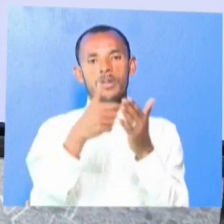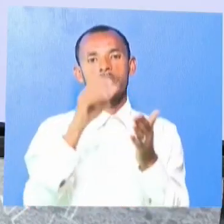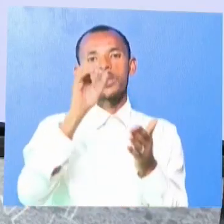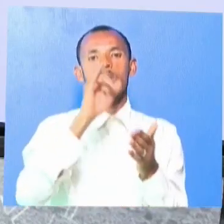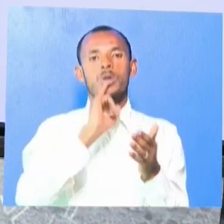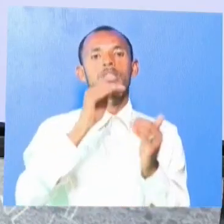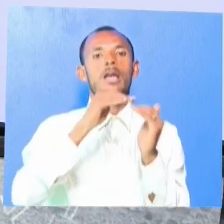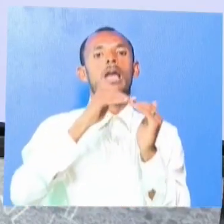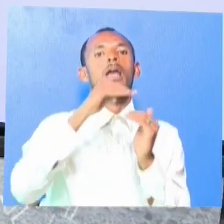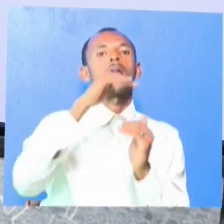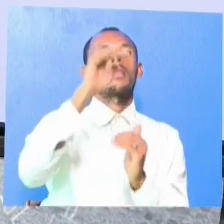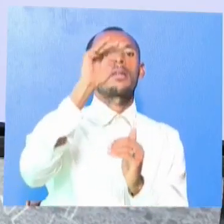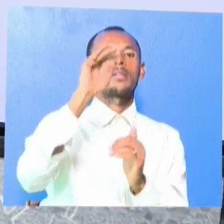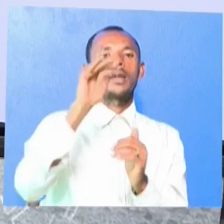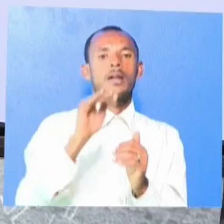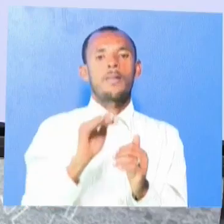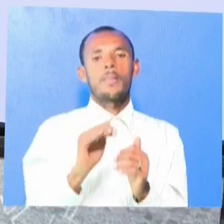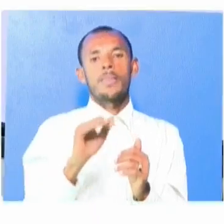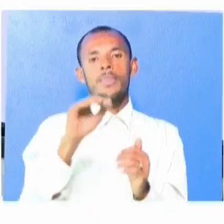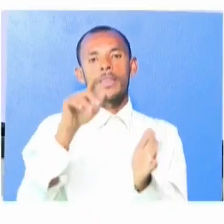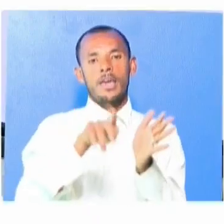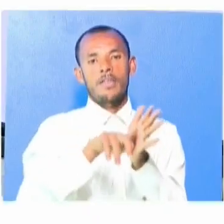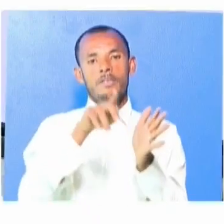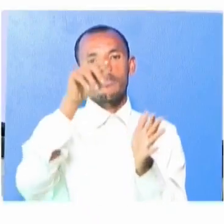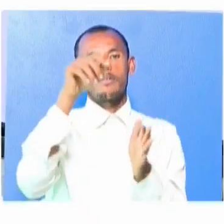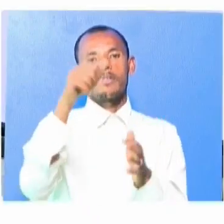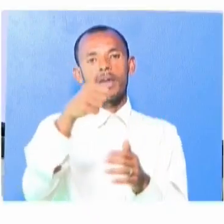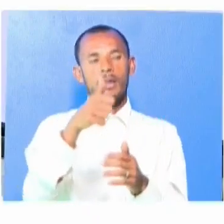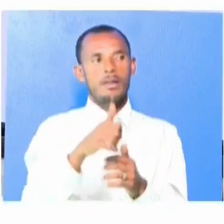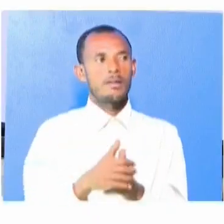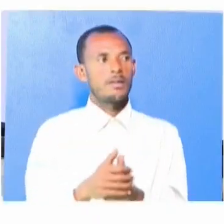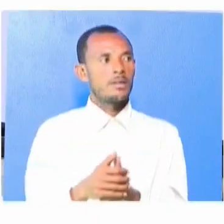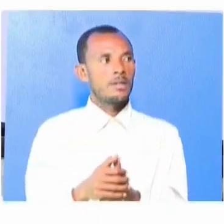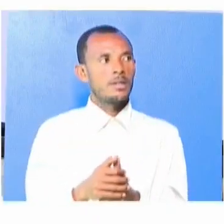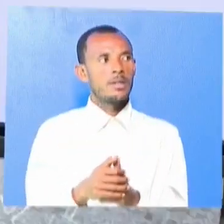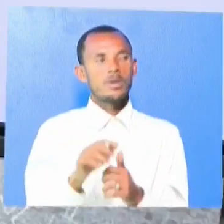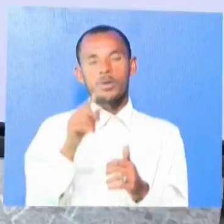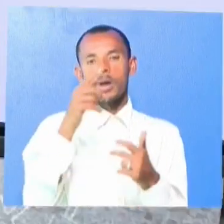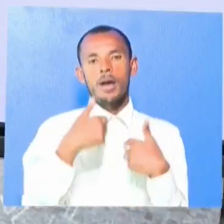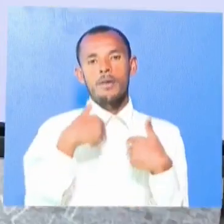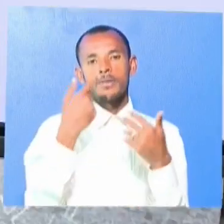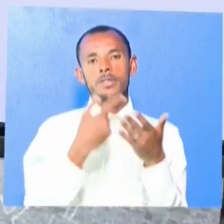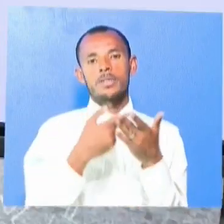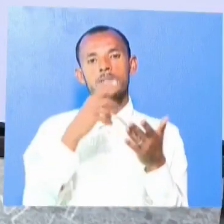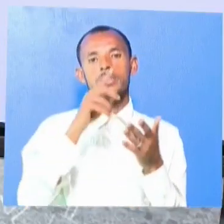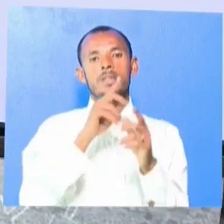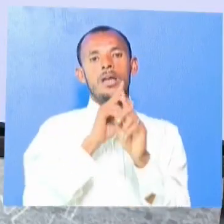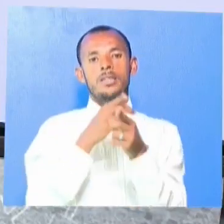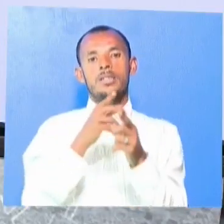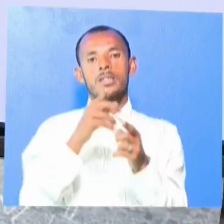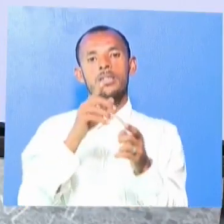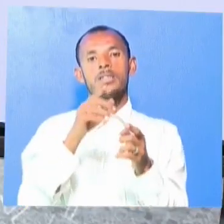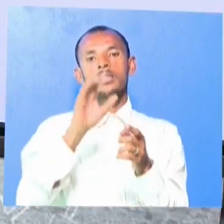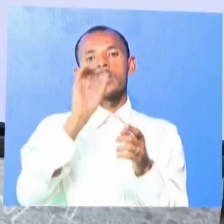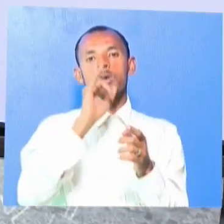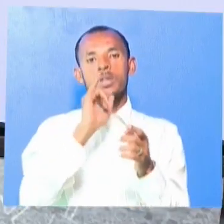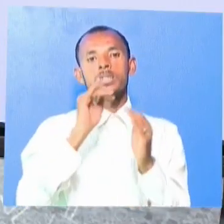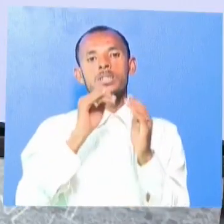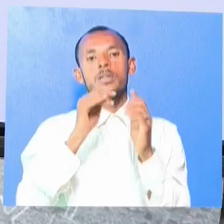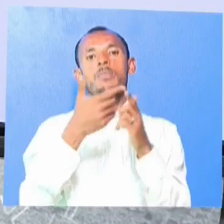a greater number. Here you have this answer. 0 is bigger than